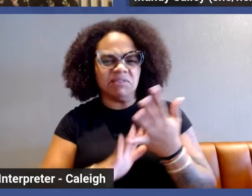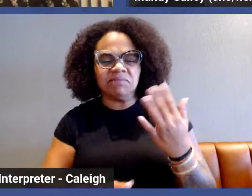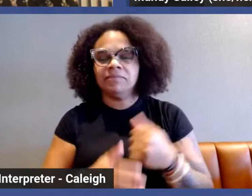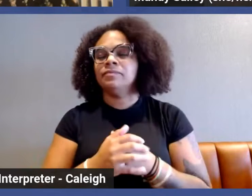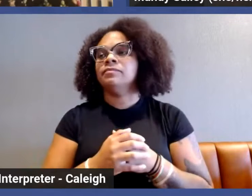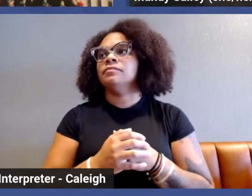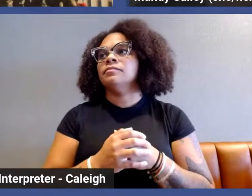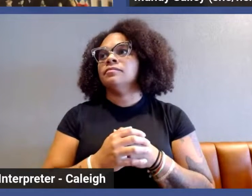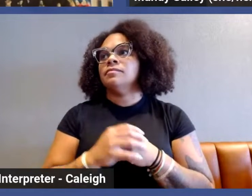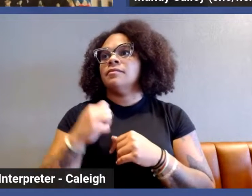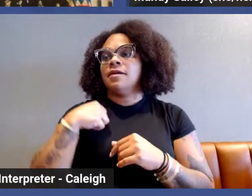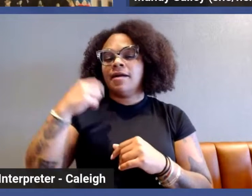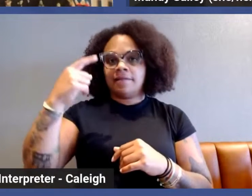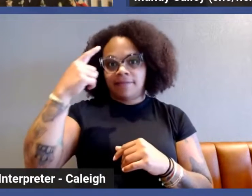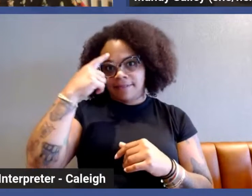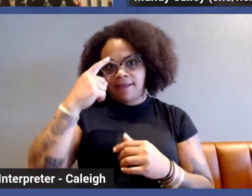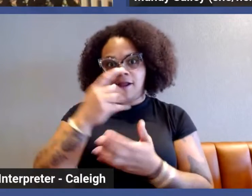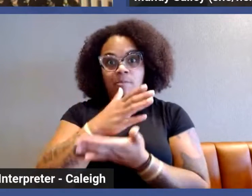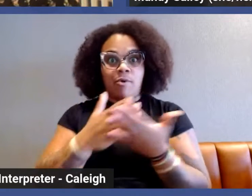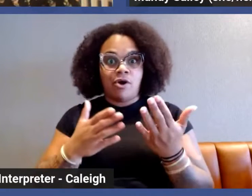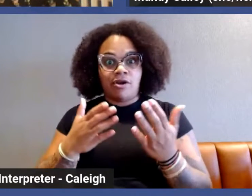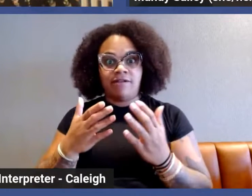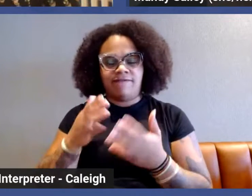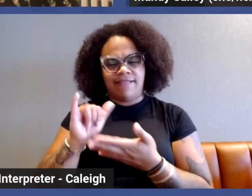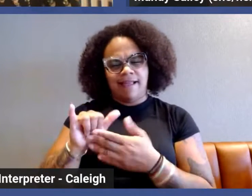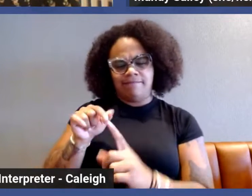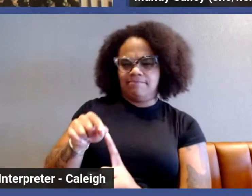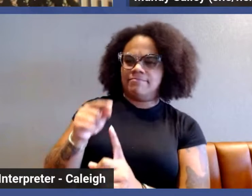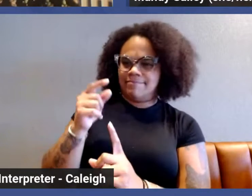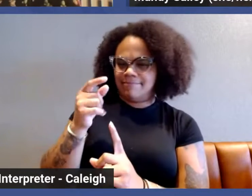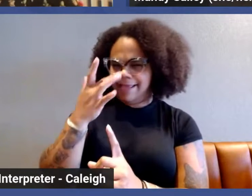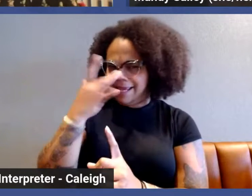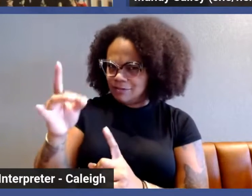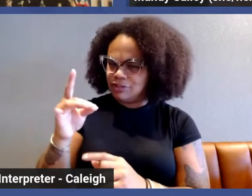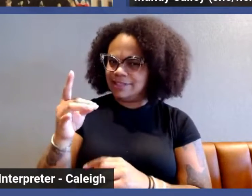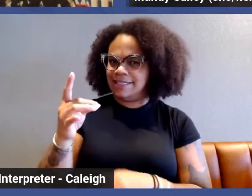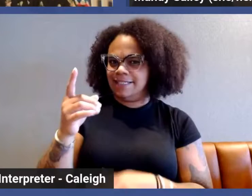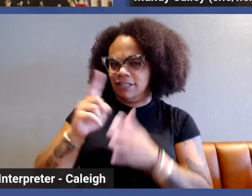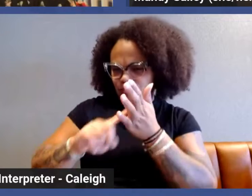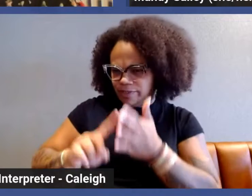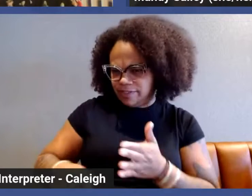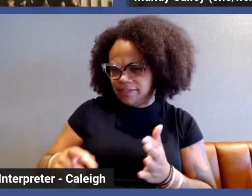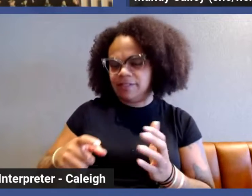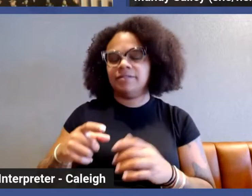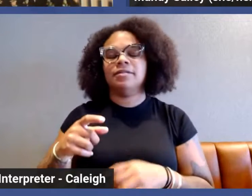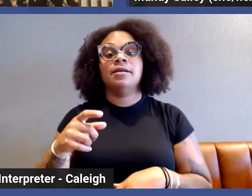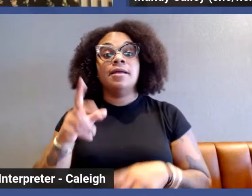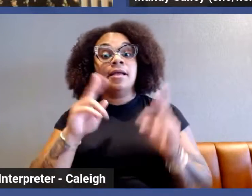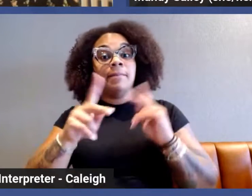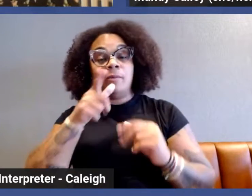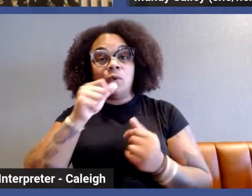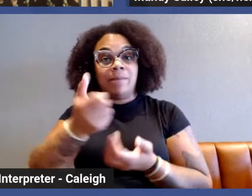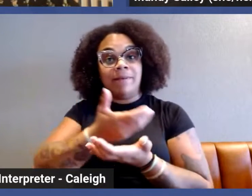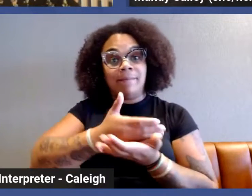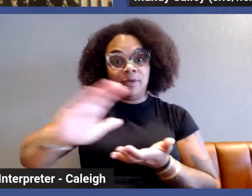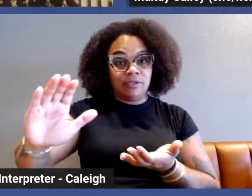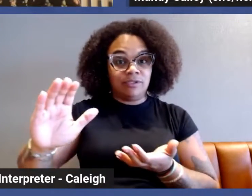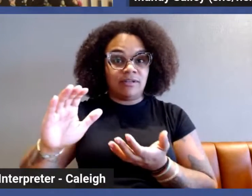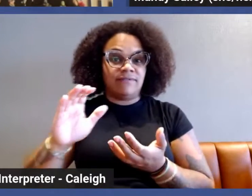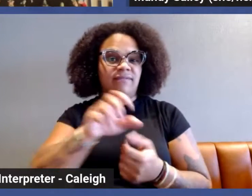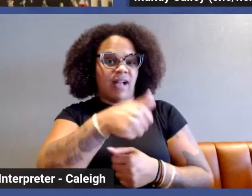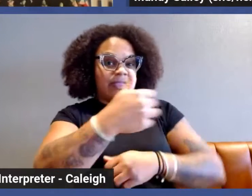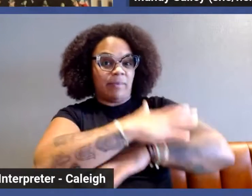and so I think part of what was interesting about the research was that folks who had been pushed off these other platforms had sort